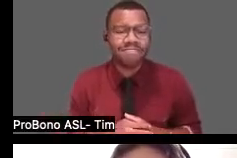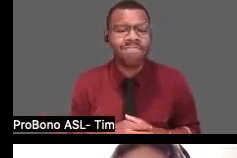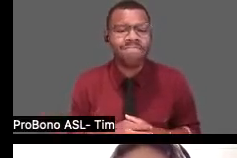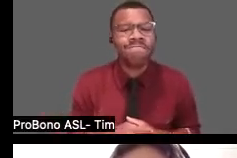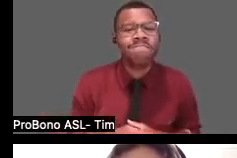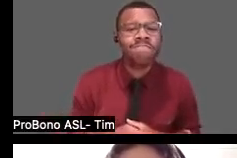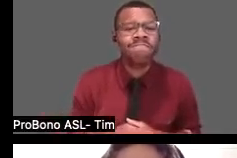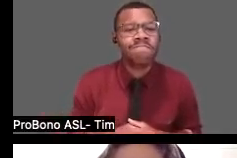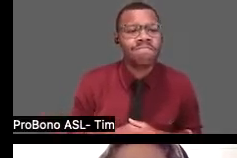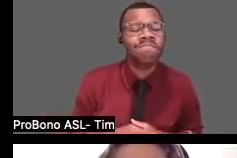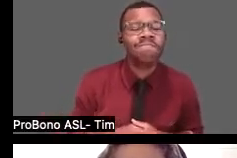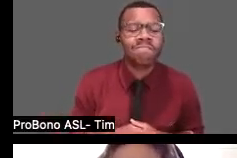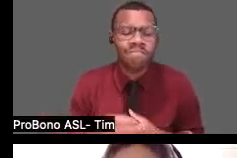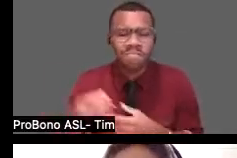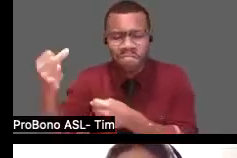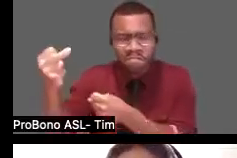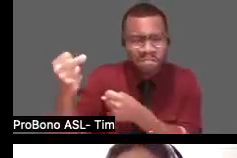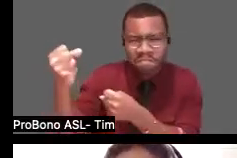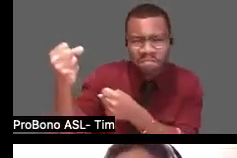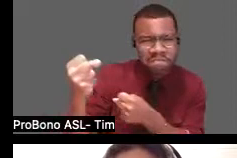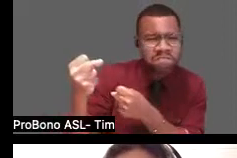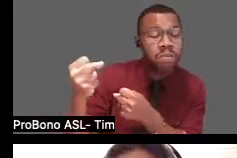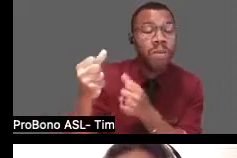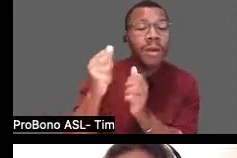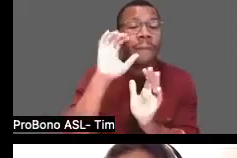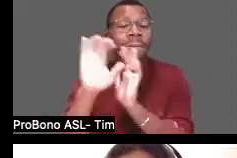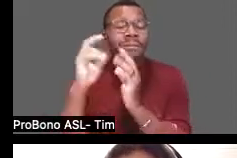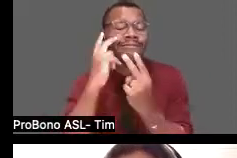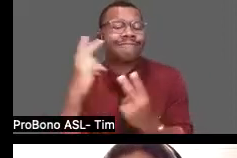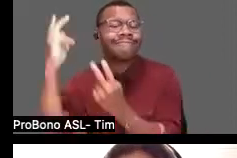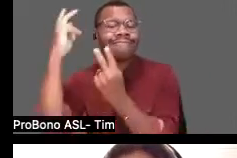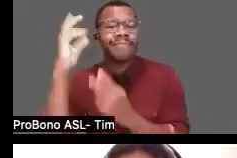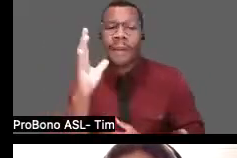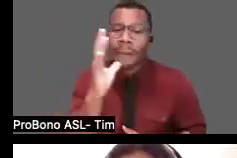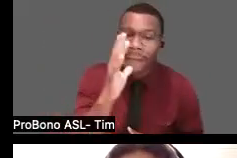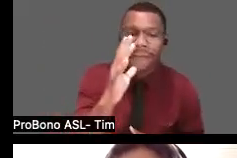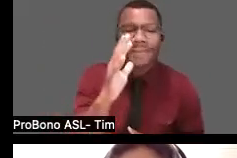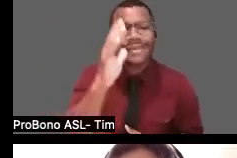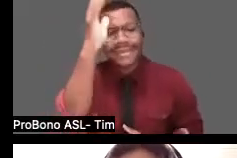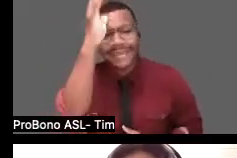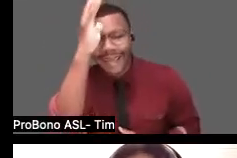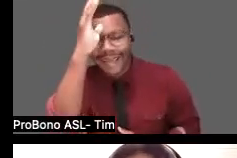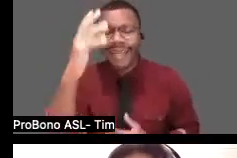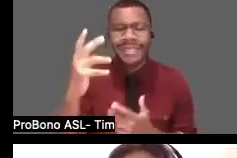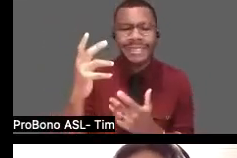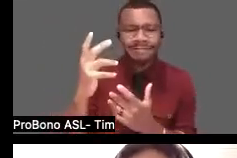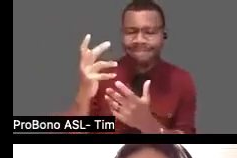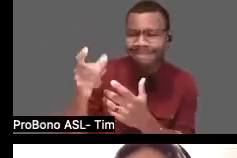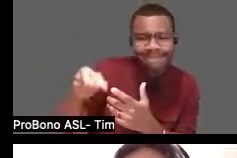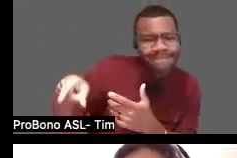Precariously anchored, the photographic memorial of both my mother and my father, wrapped in colonial material.